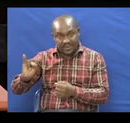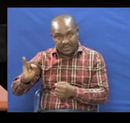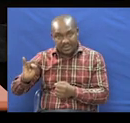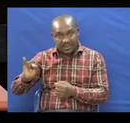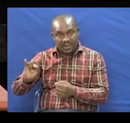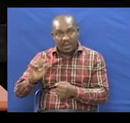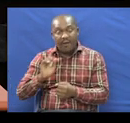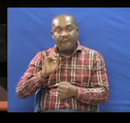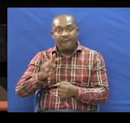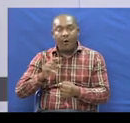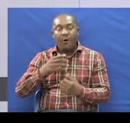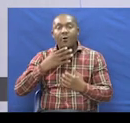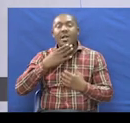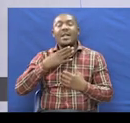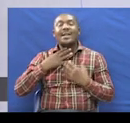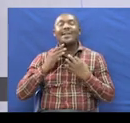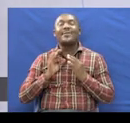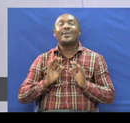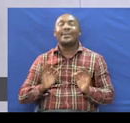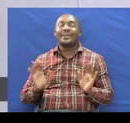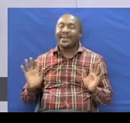for refreshment.